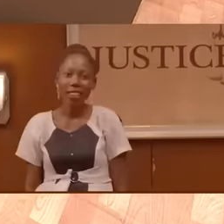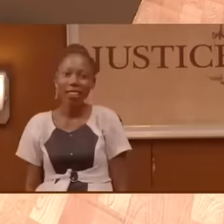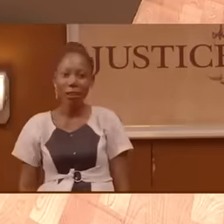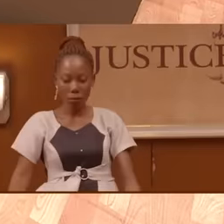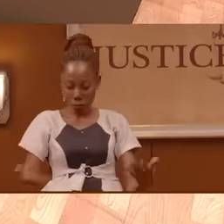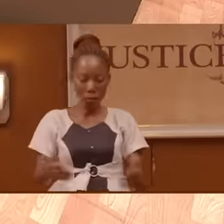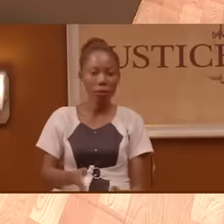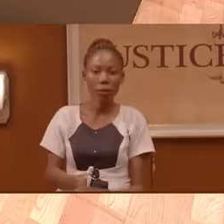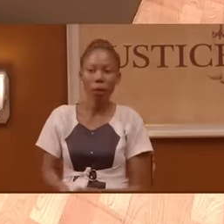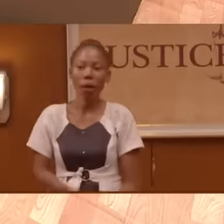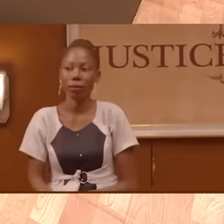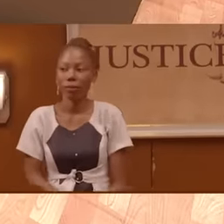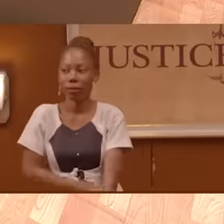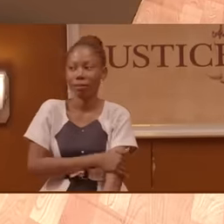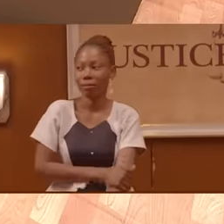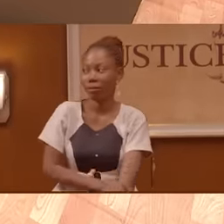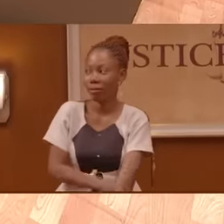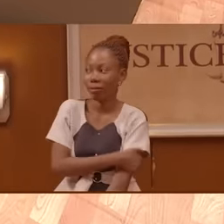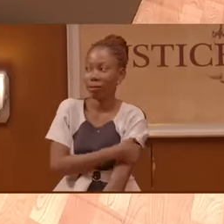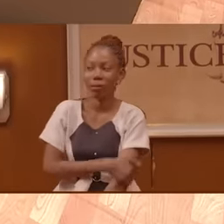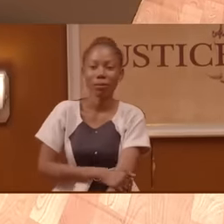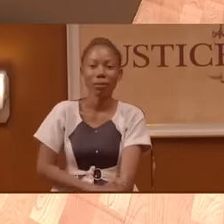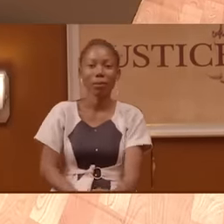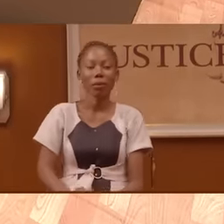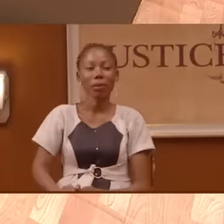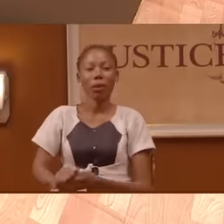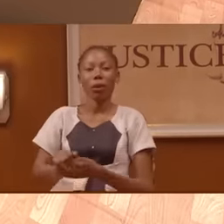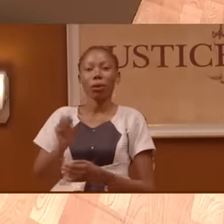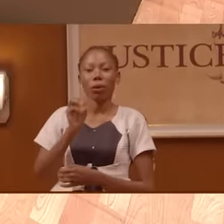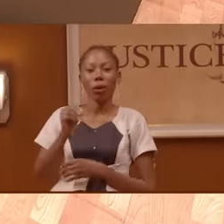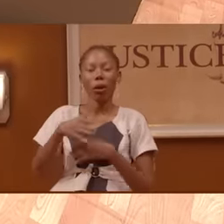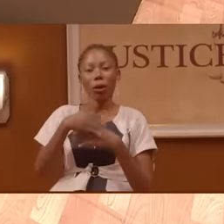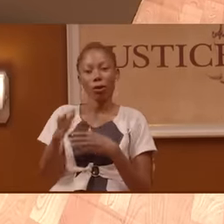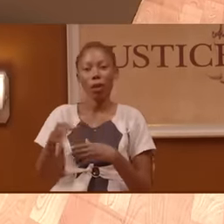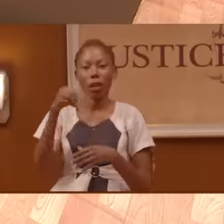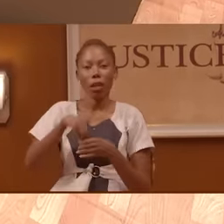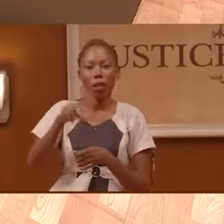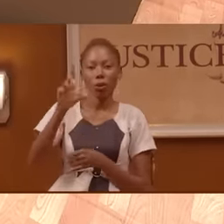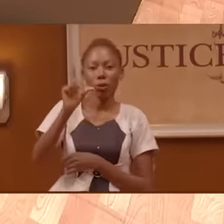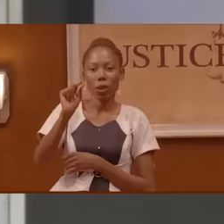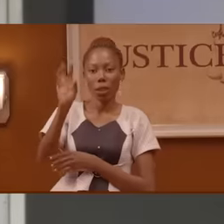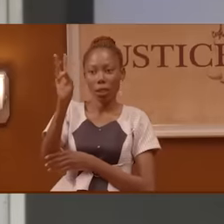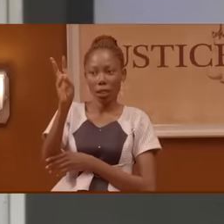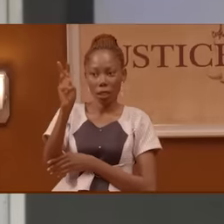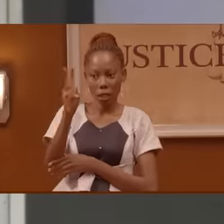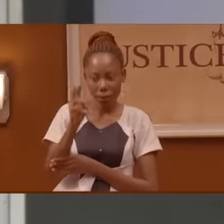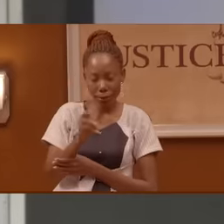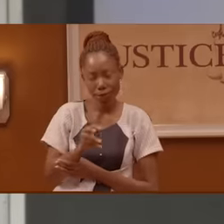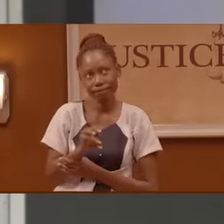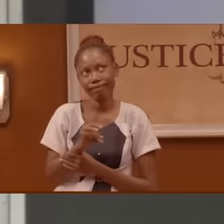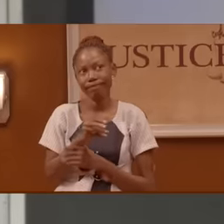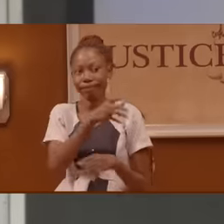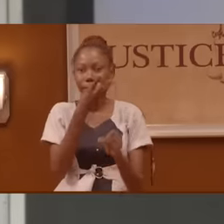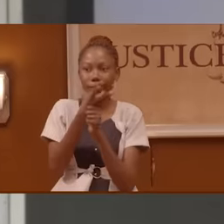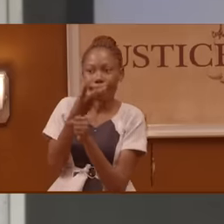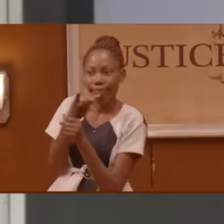in 2016, was after all the old begging, all the years, well, I agreed that, well, we